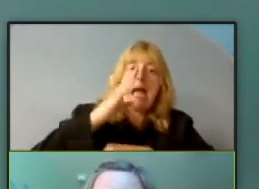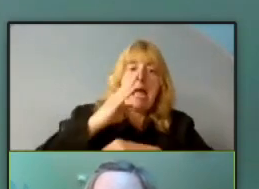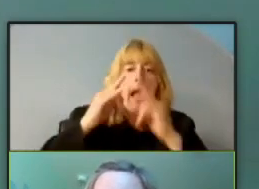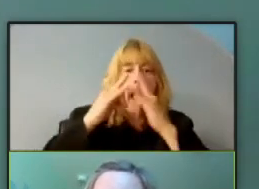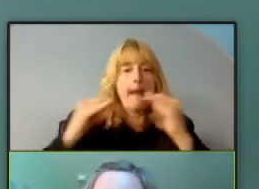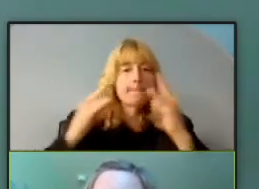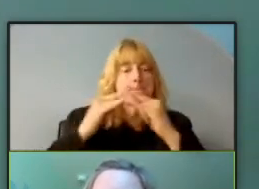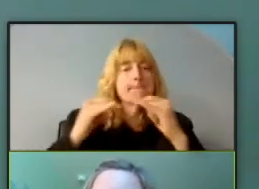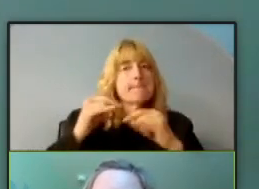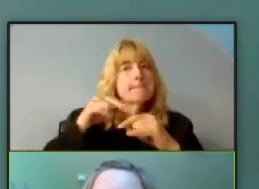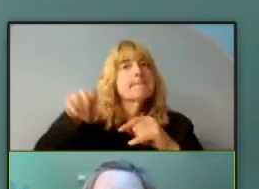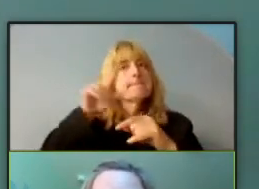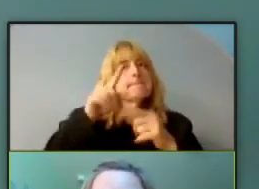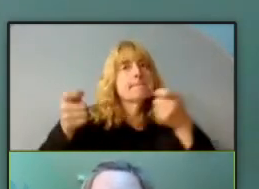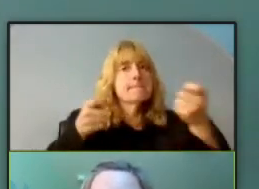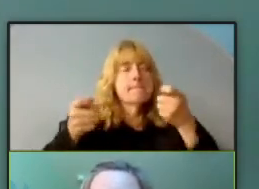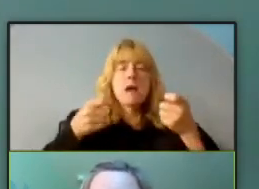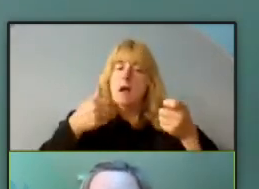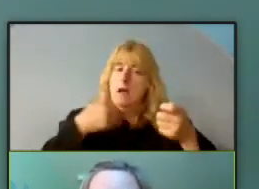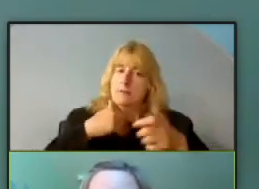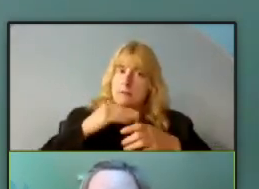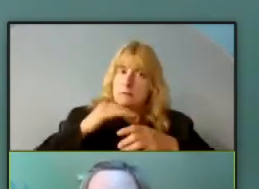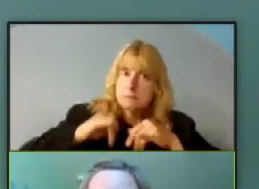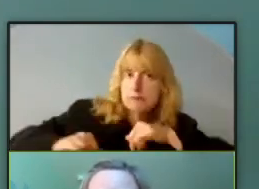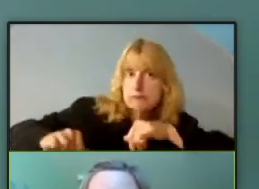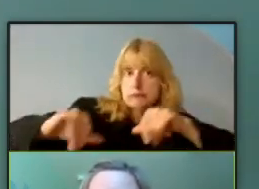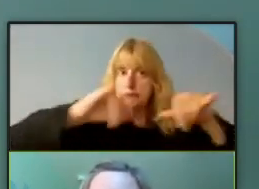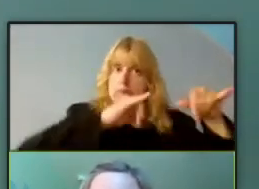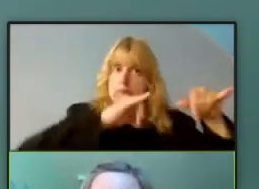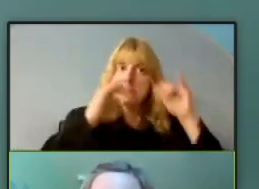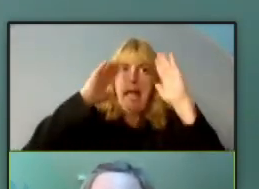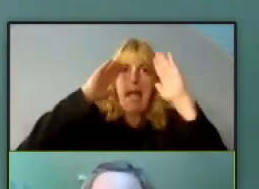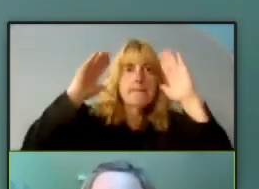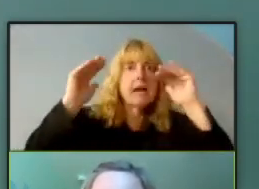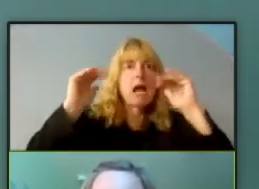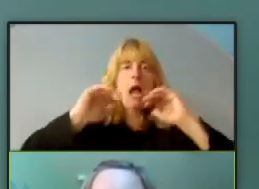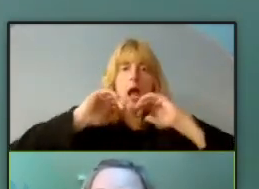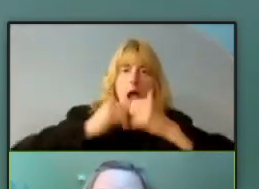shared expectation of how we support our young people during this time.